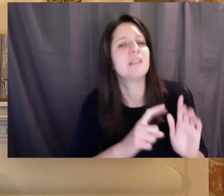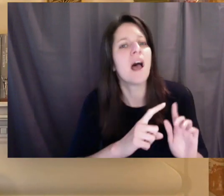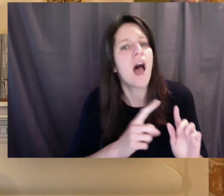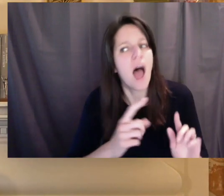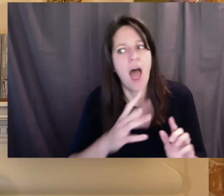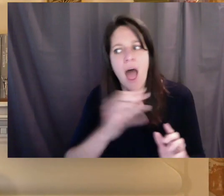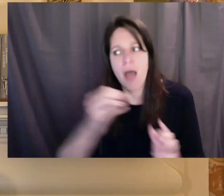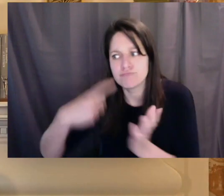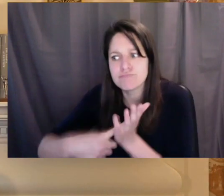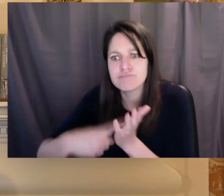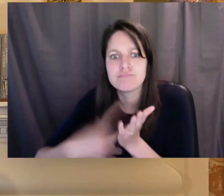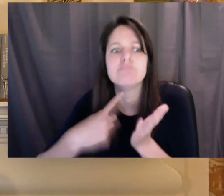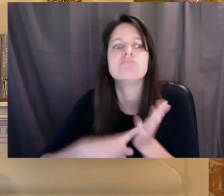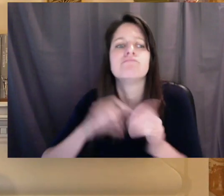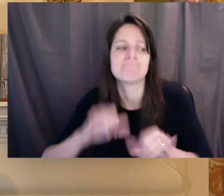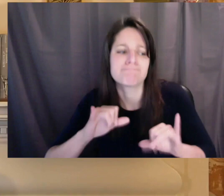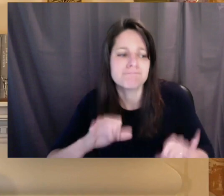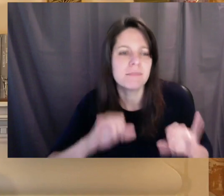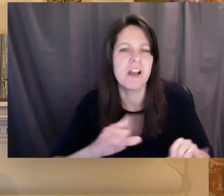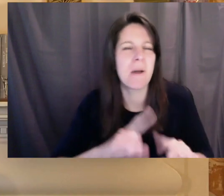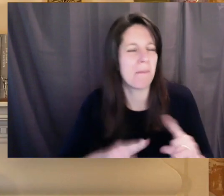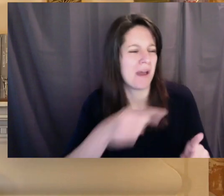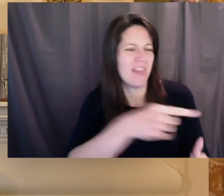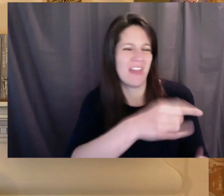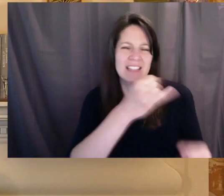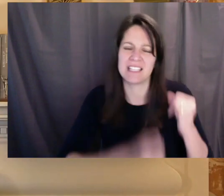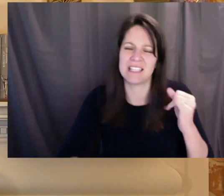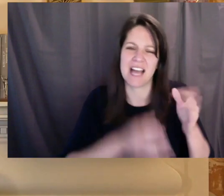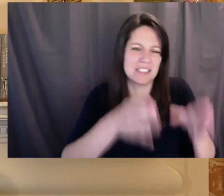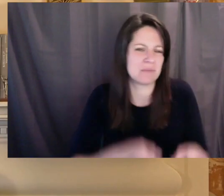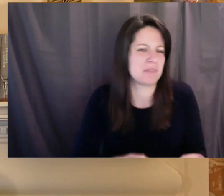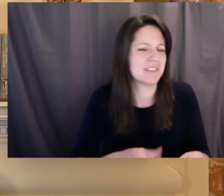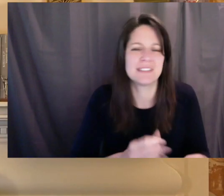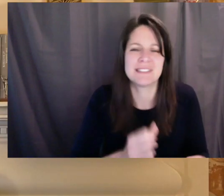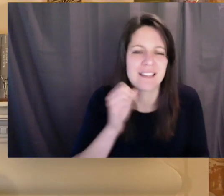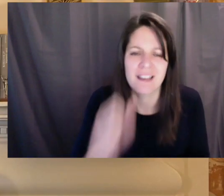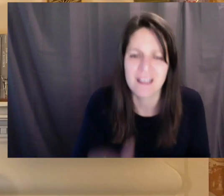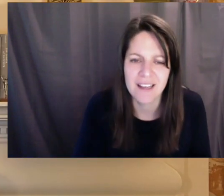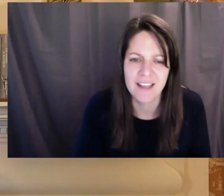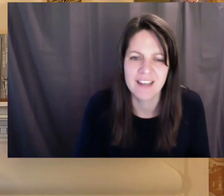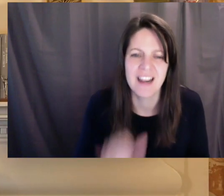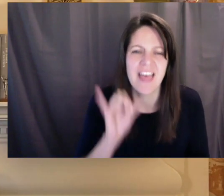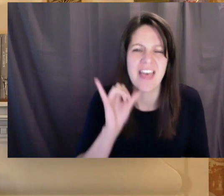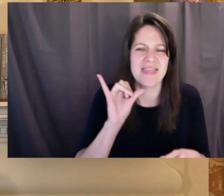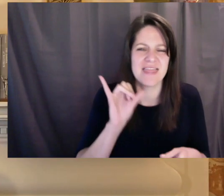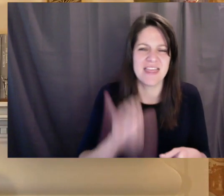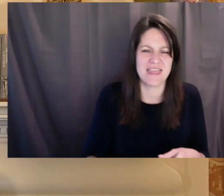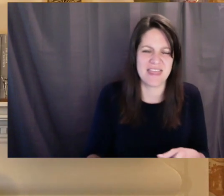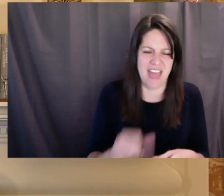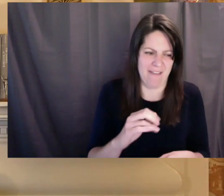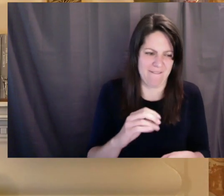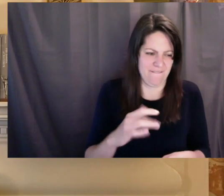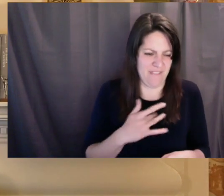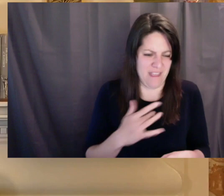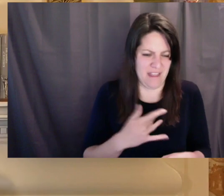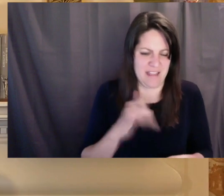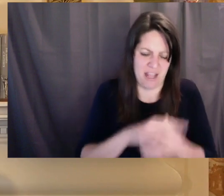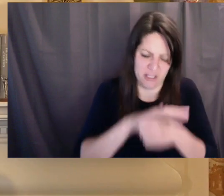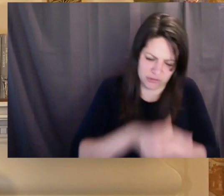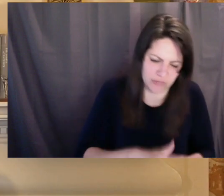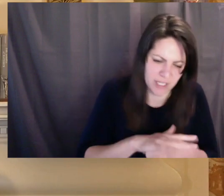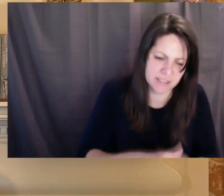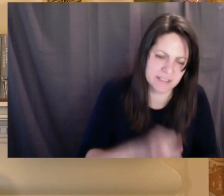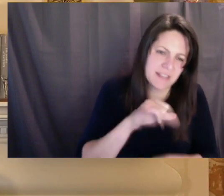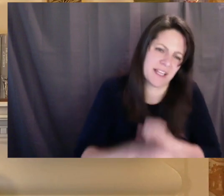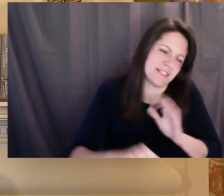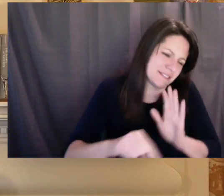yet his death was not the last. And cumulative buildup of this kind is corrosive, and it's